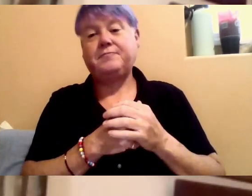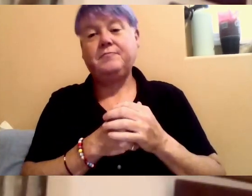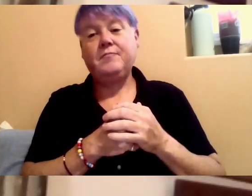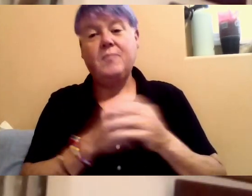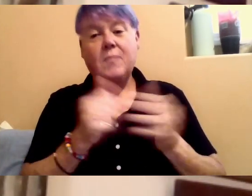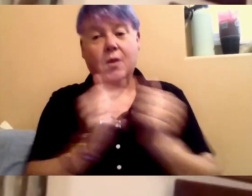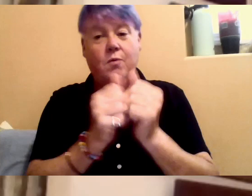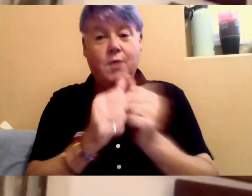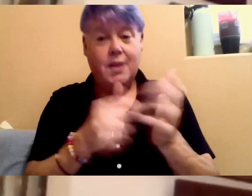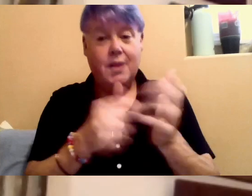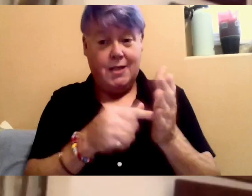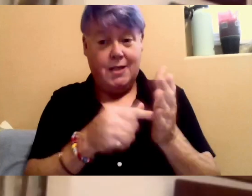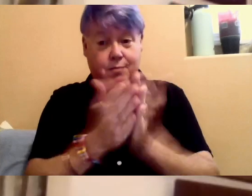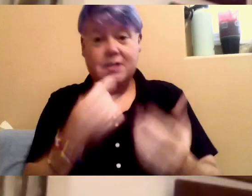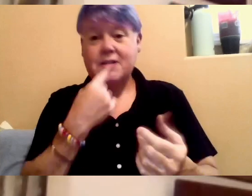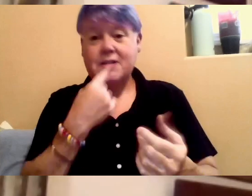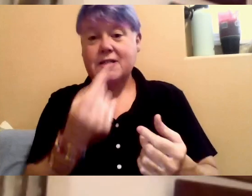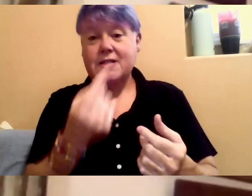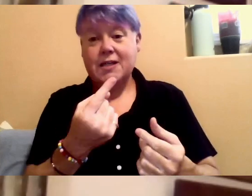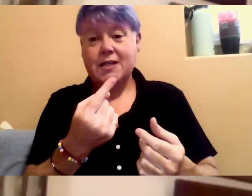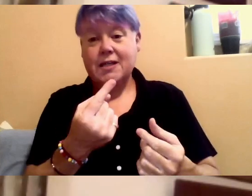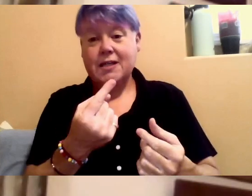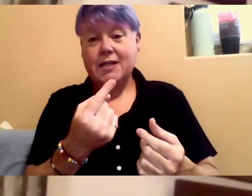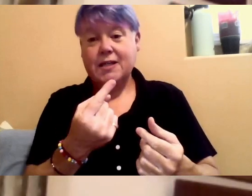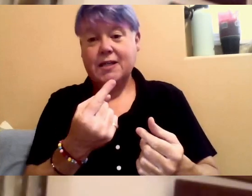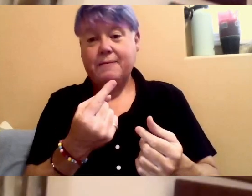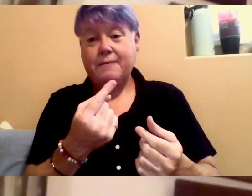as I say, I